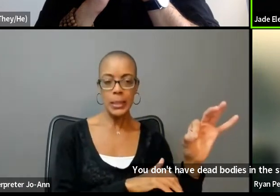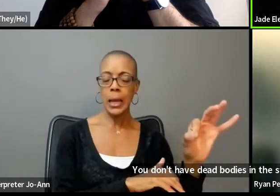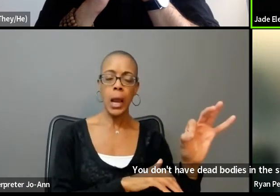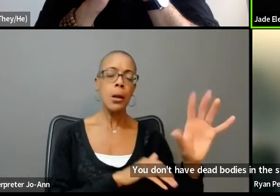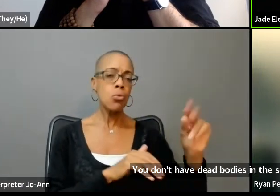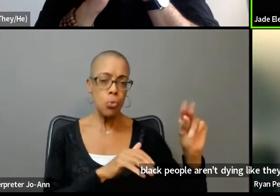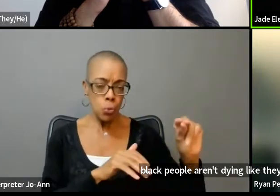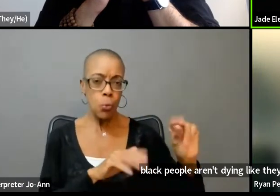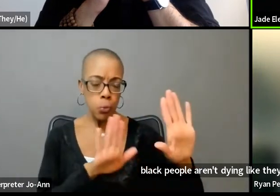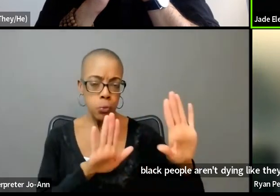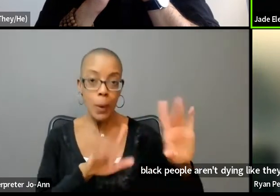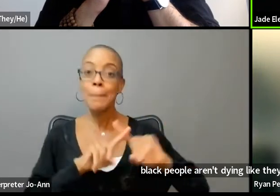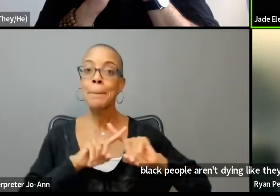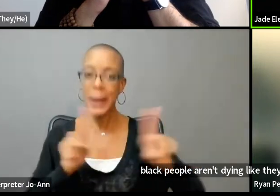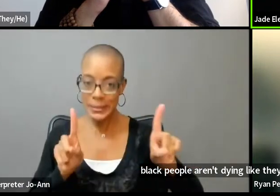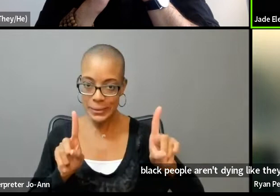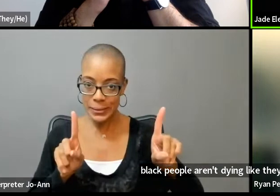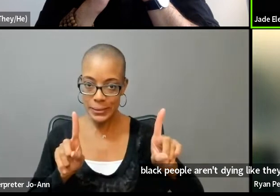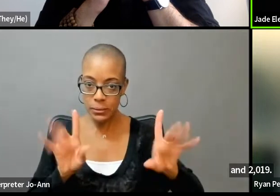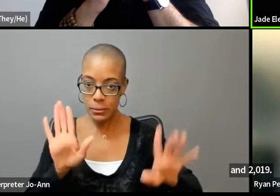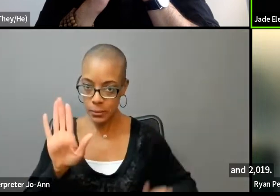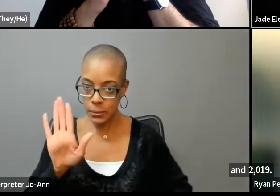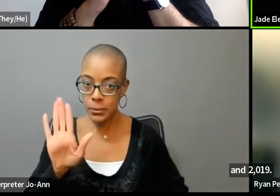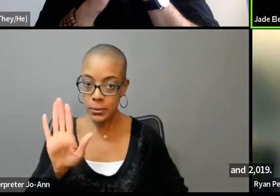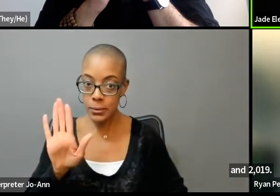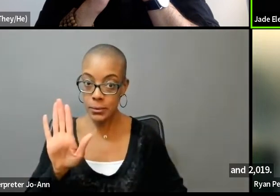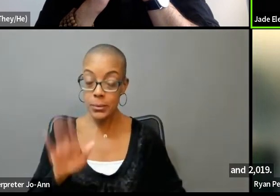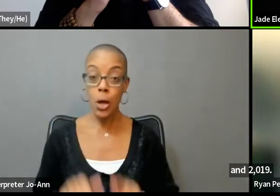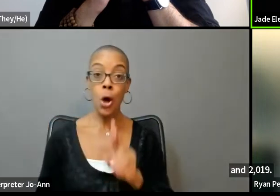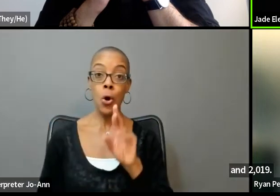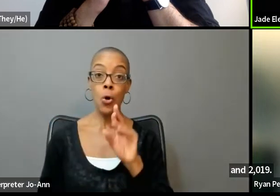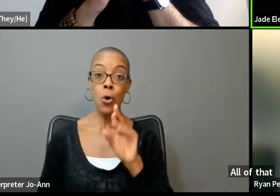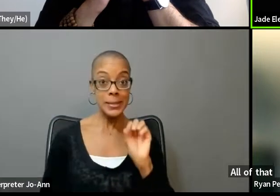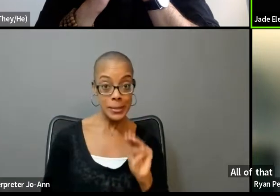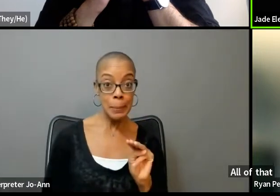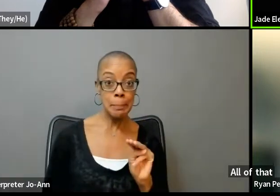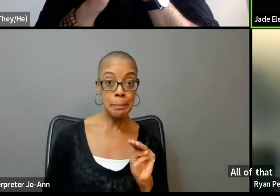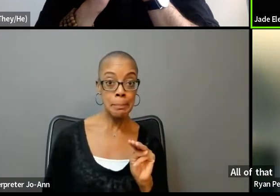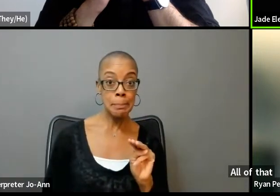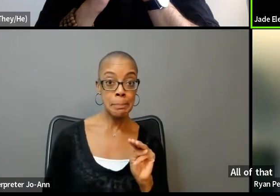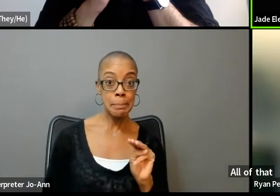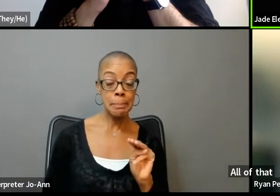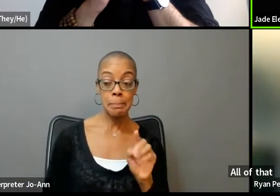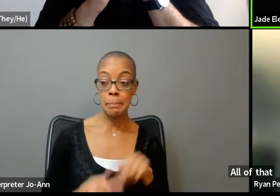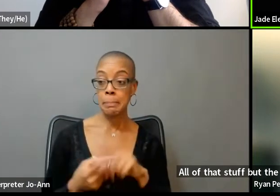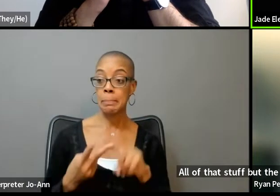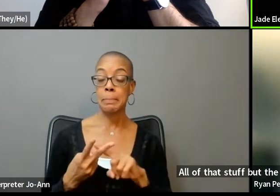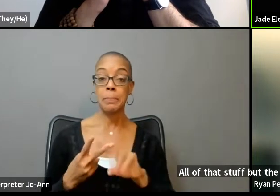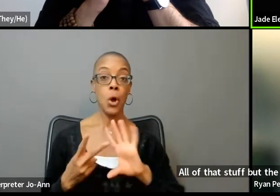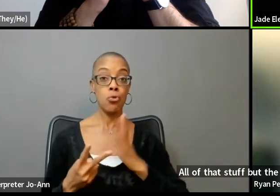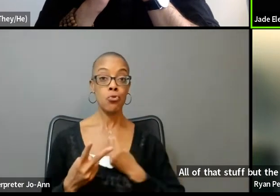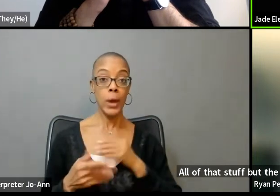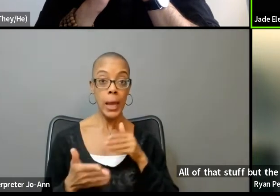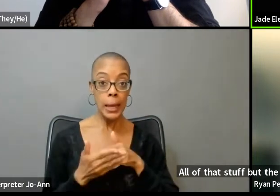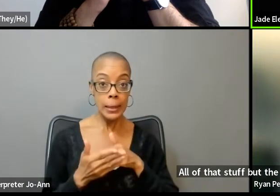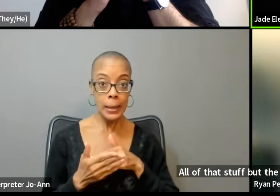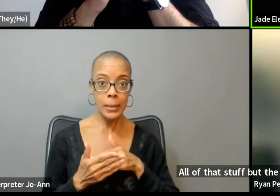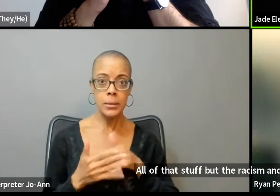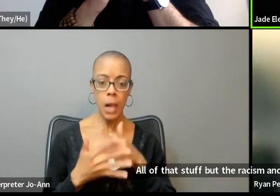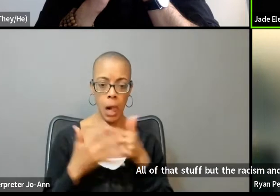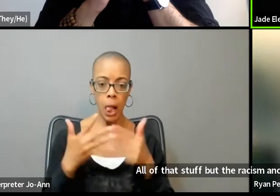that stuff. But the racism and the transphobia and all